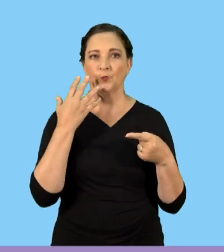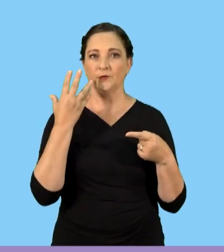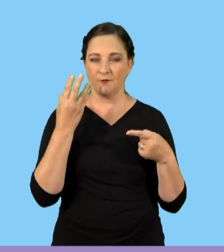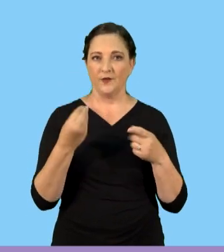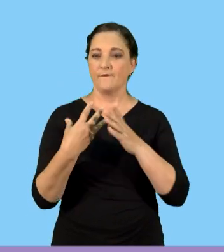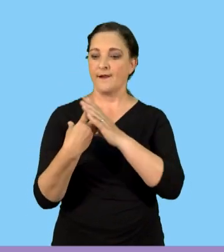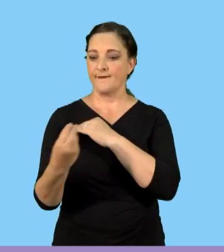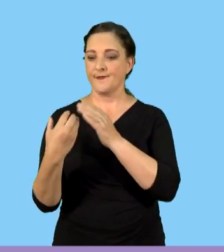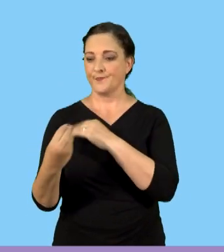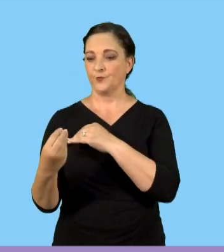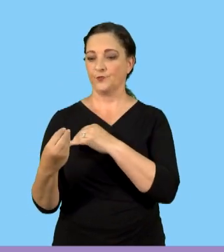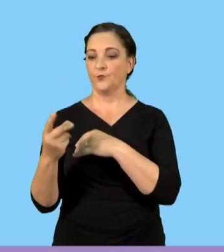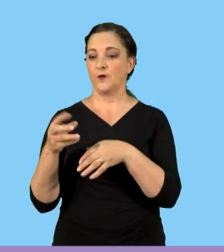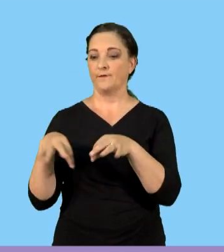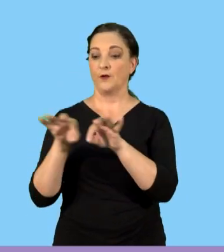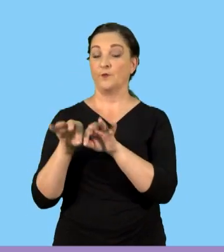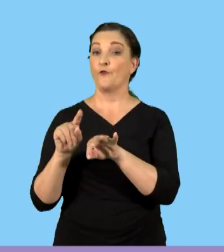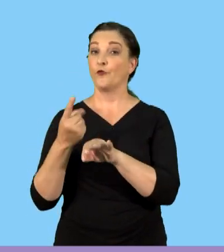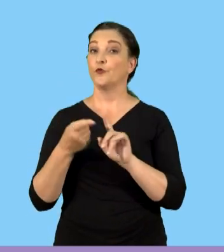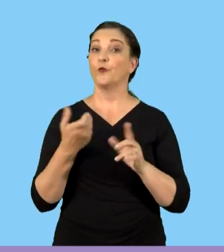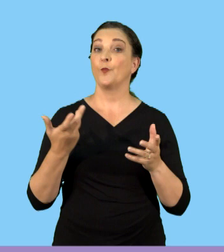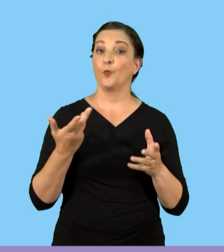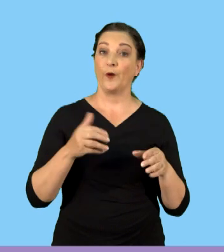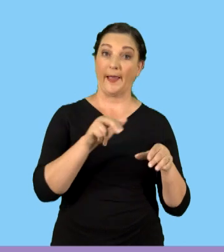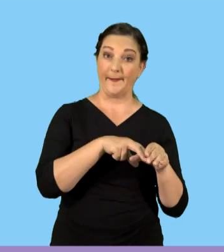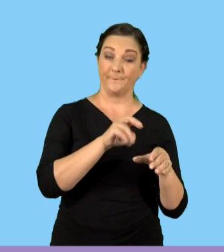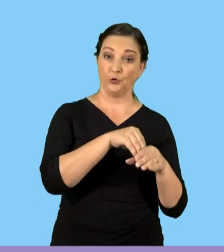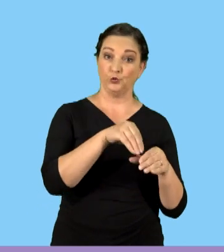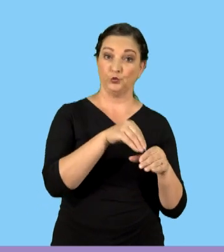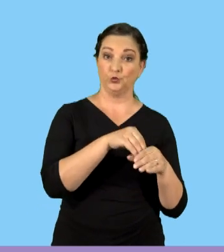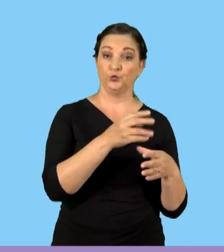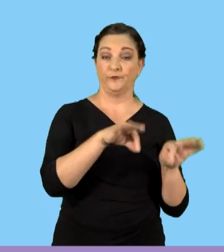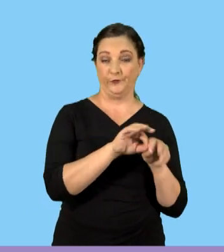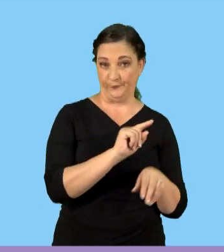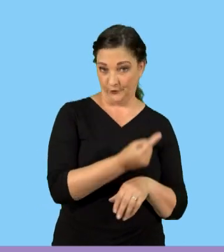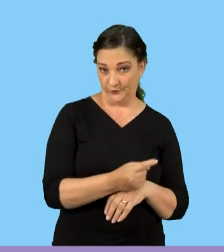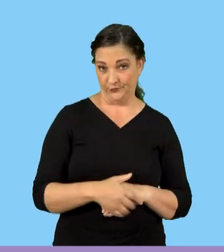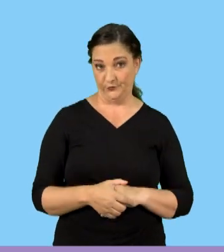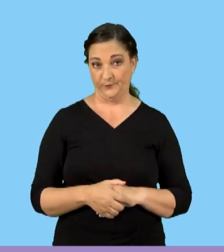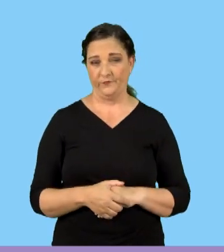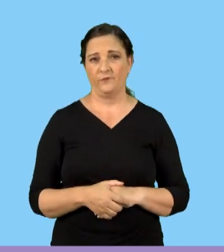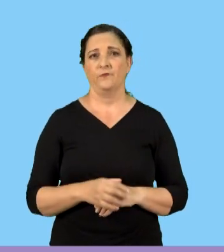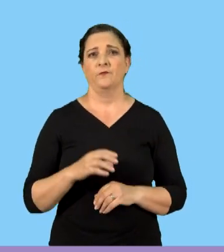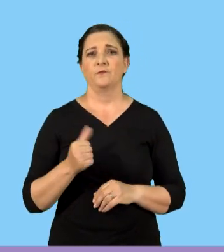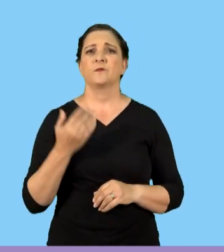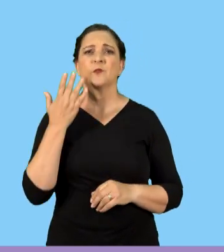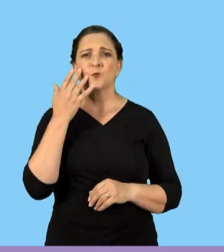Firstly, when you have output values, make sure that they come from the input values before you can find the